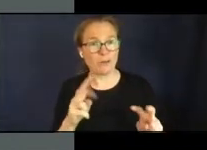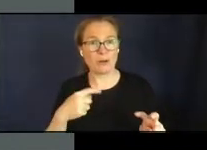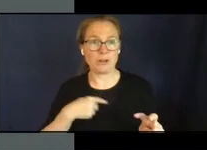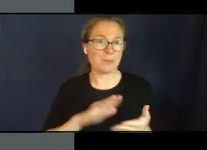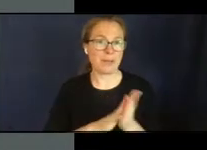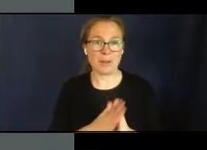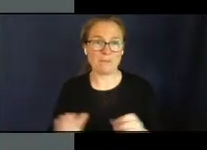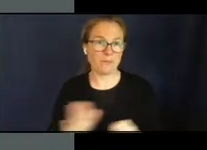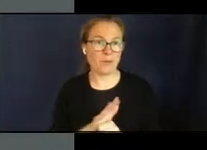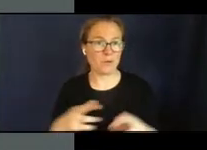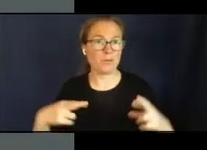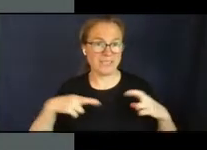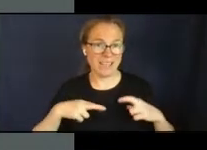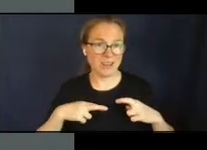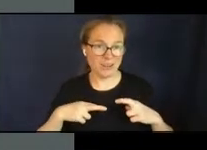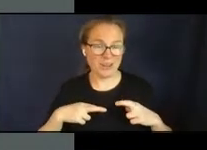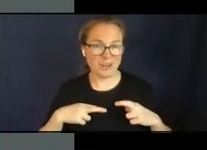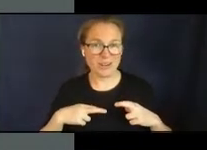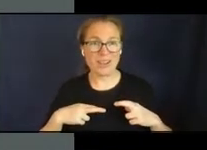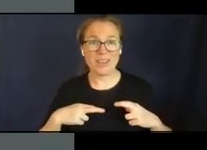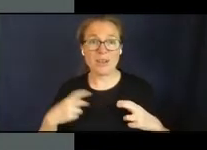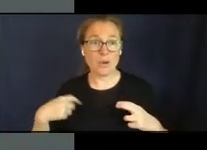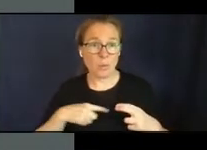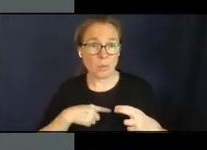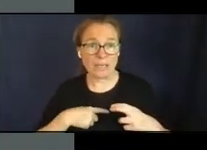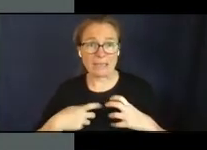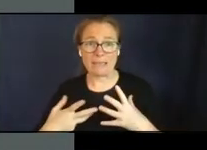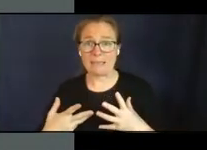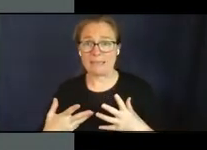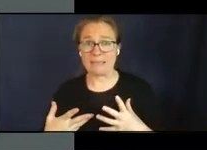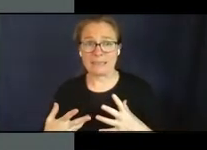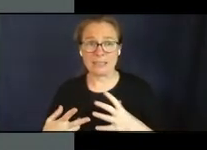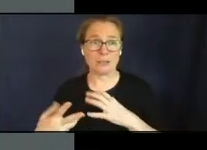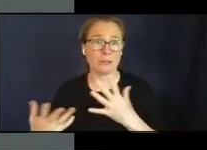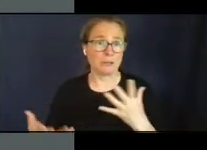of stored up things after 38 years of marriage. So